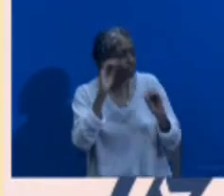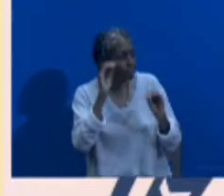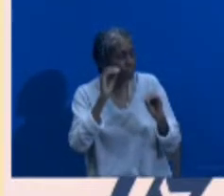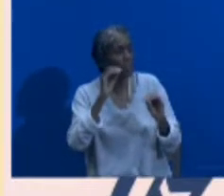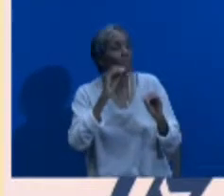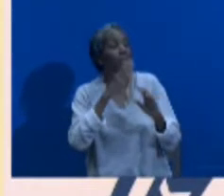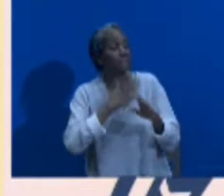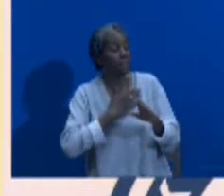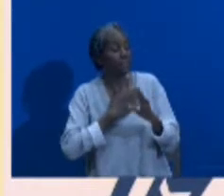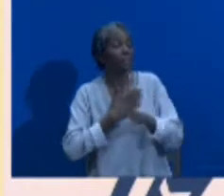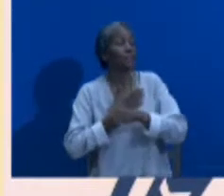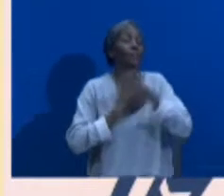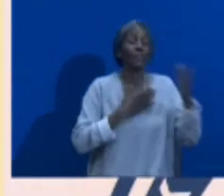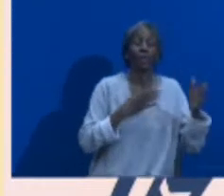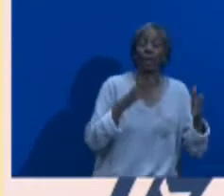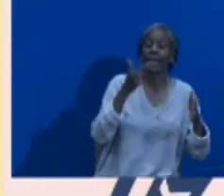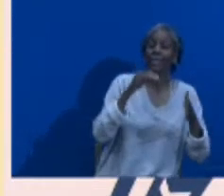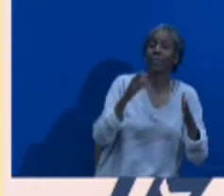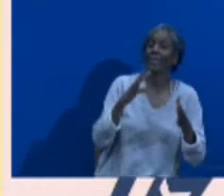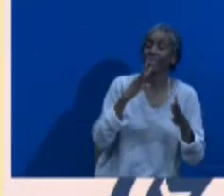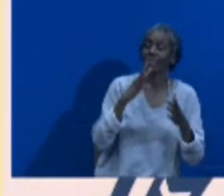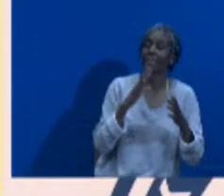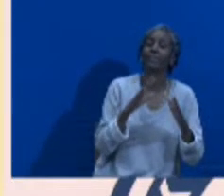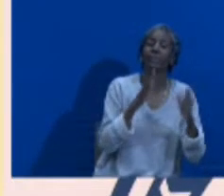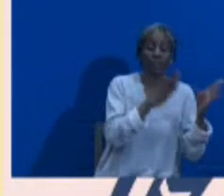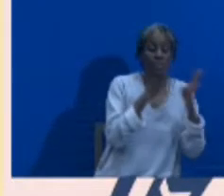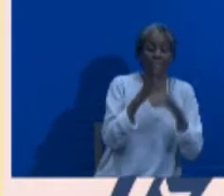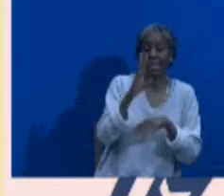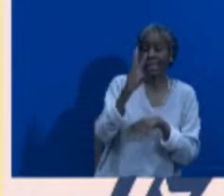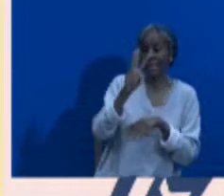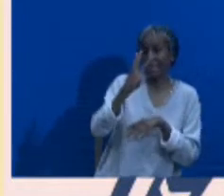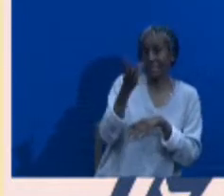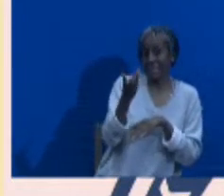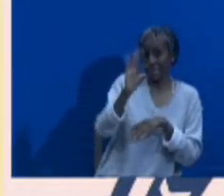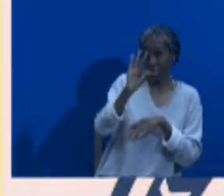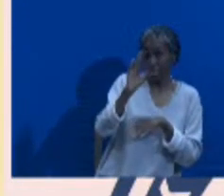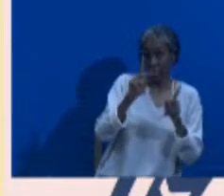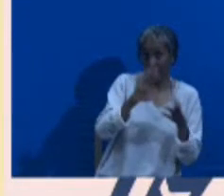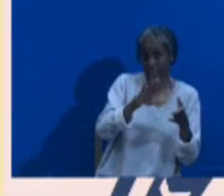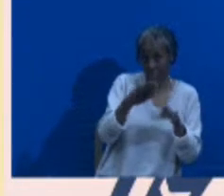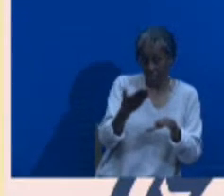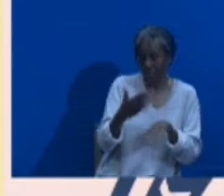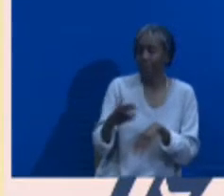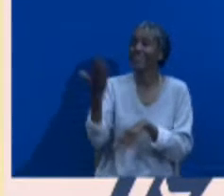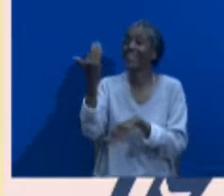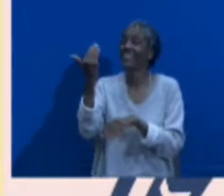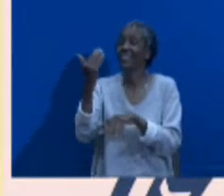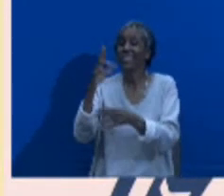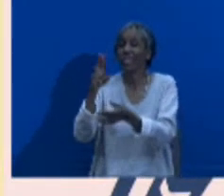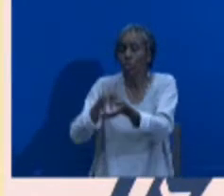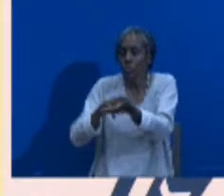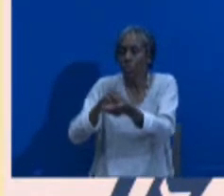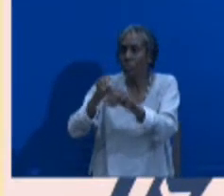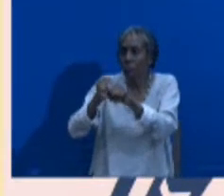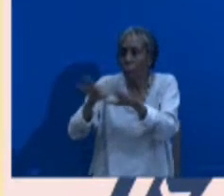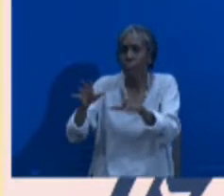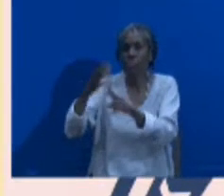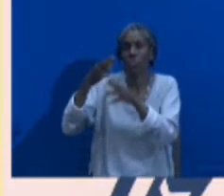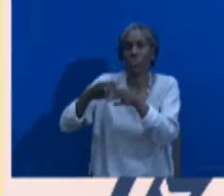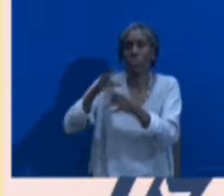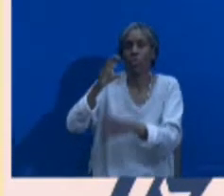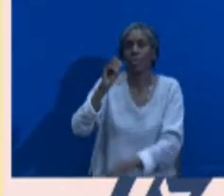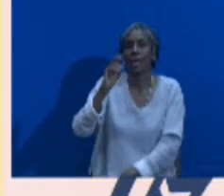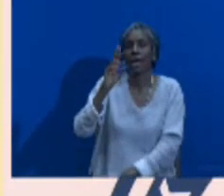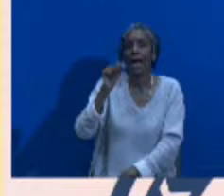We've had 69 deaths, and we have 15 long-term care facilities in outbreak status.